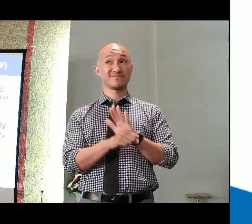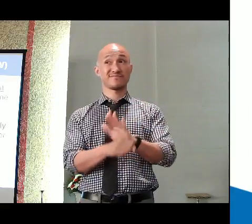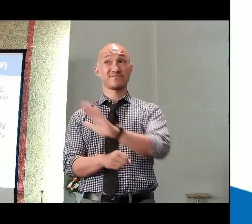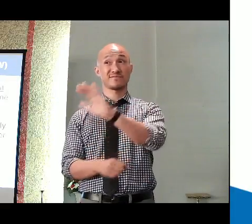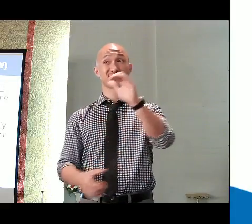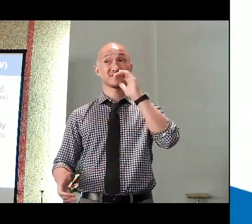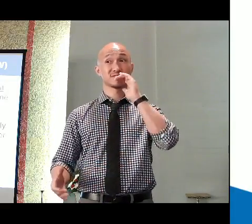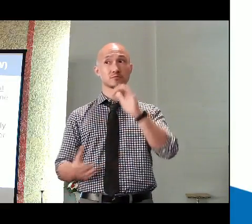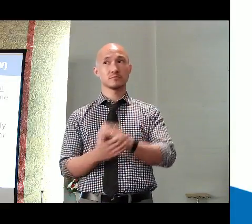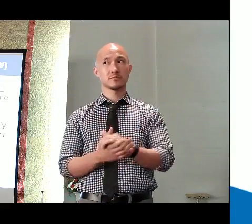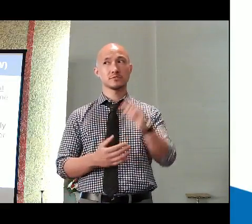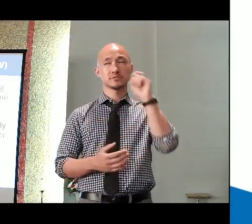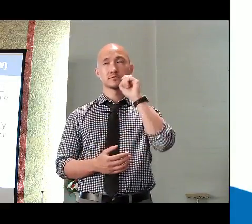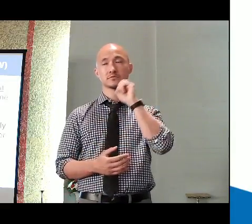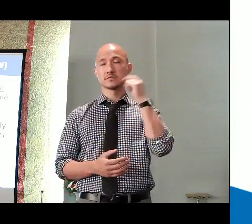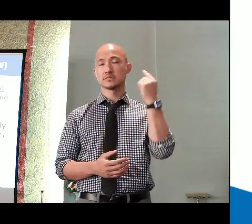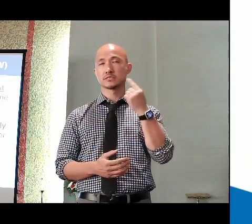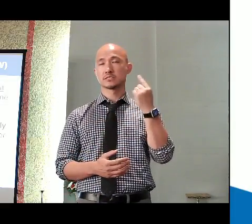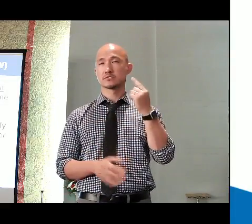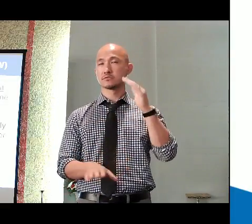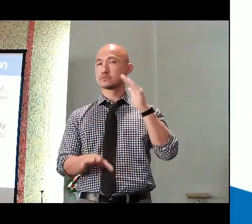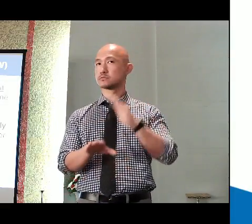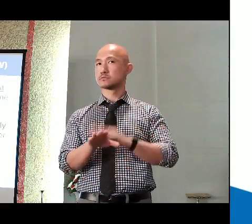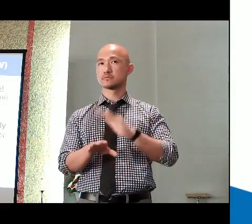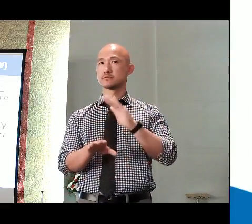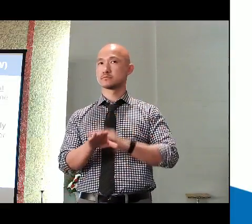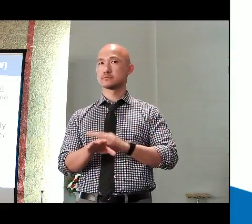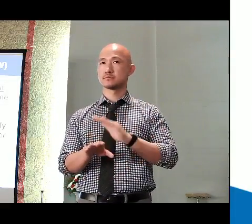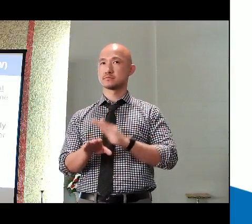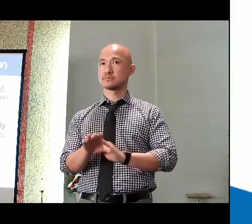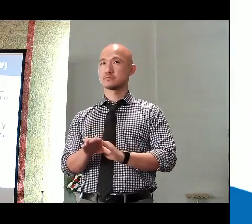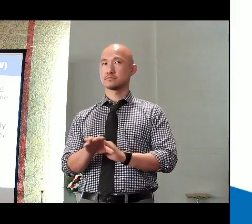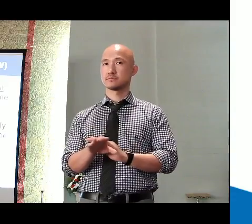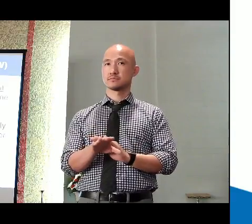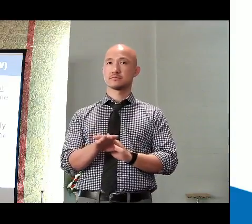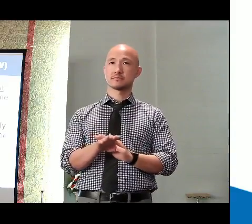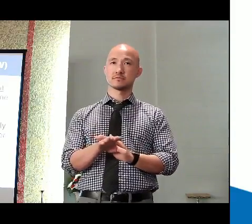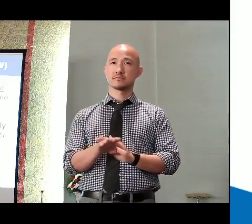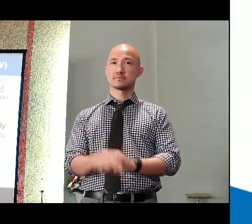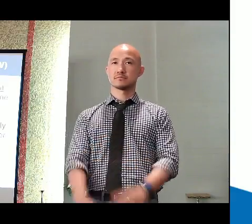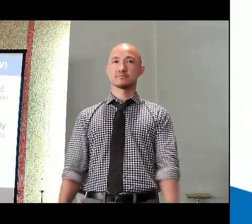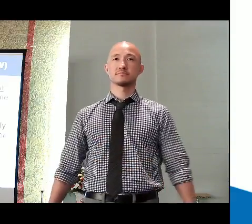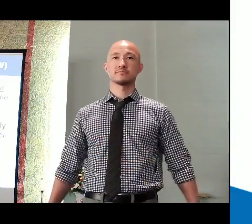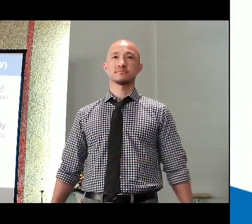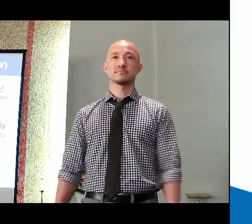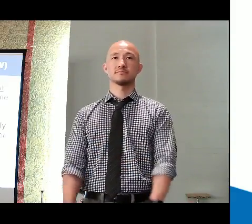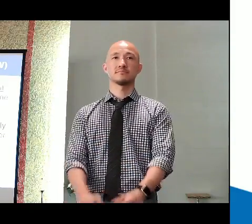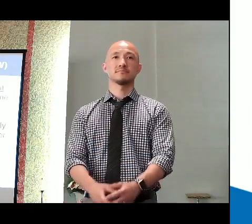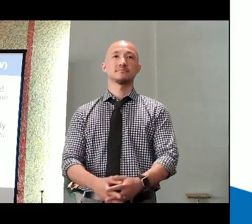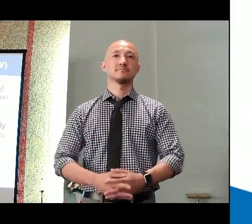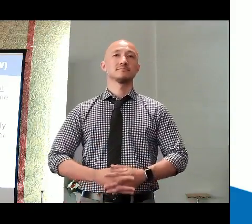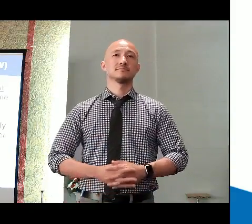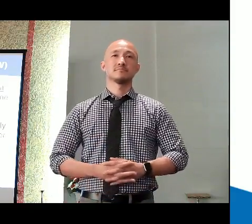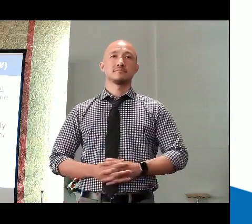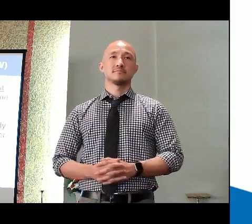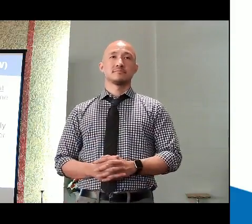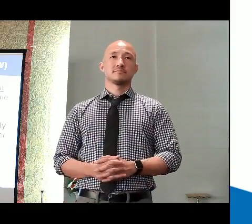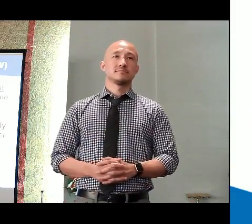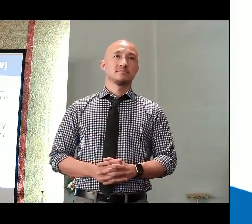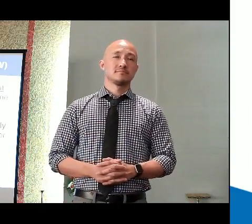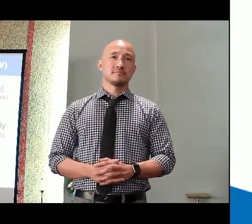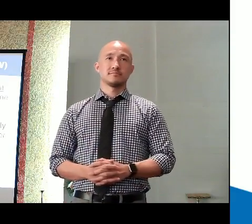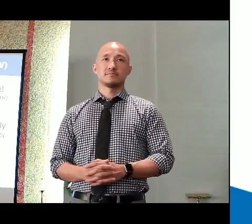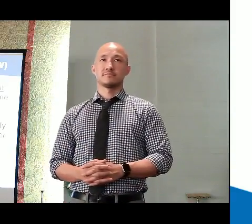during courting, you probably won't get it in your marriage. Because the mark of devotion to God during